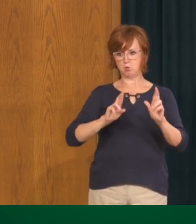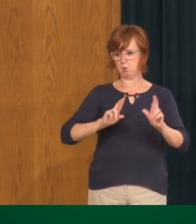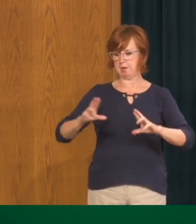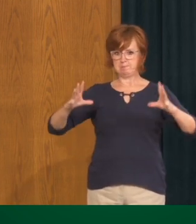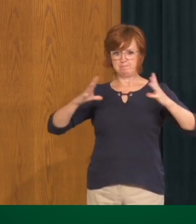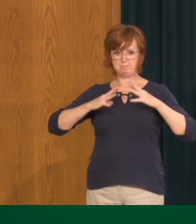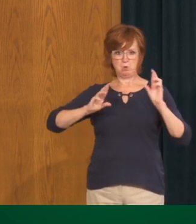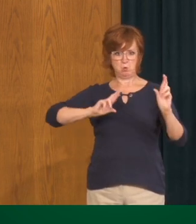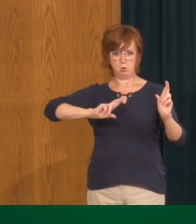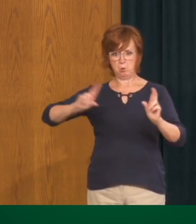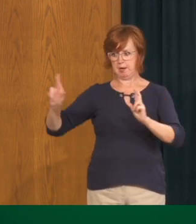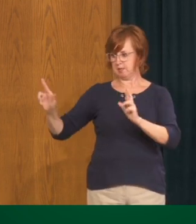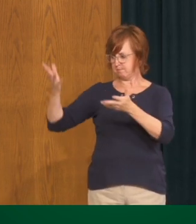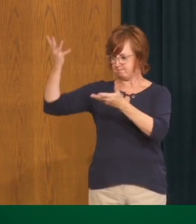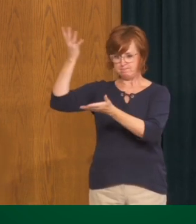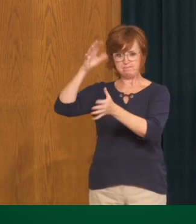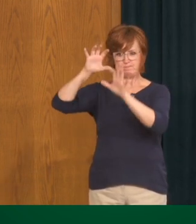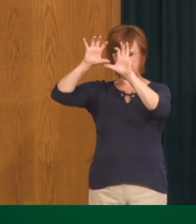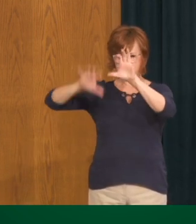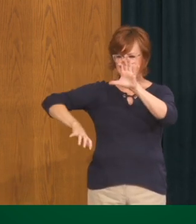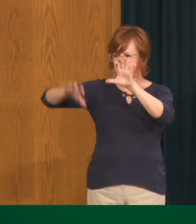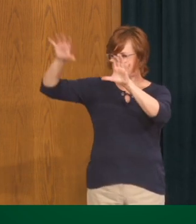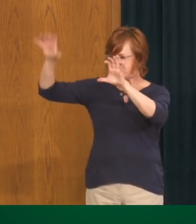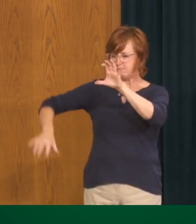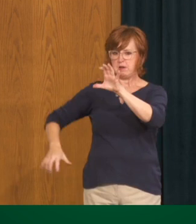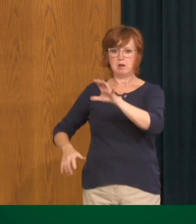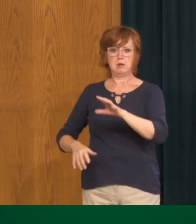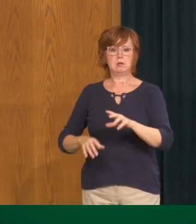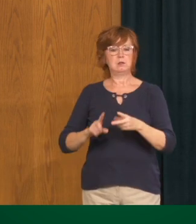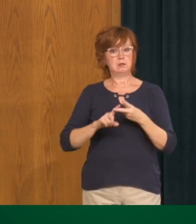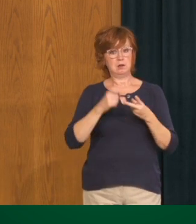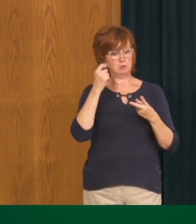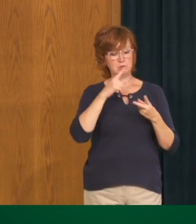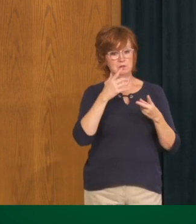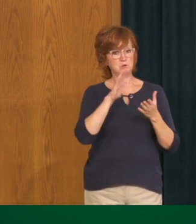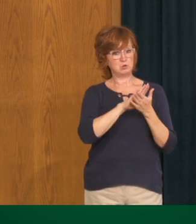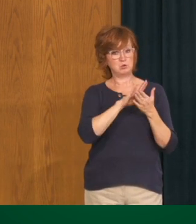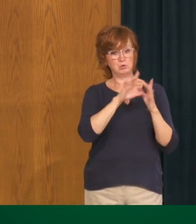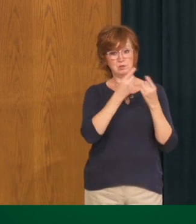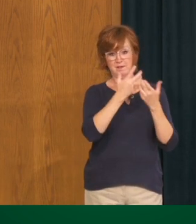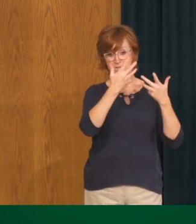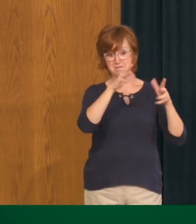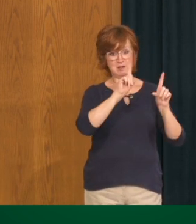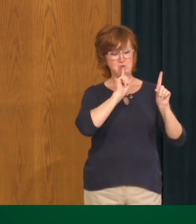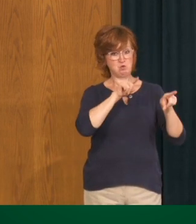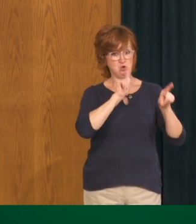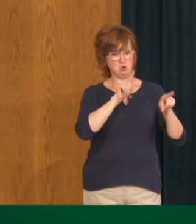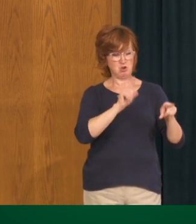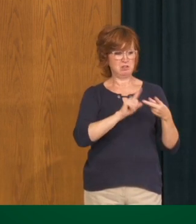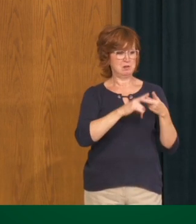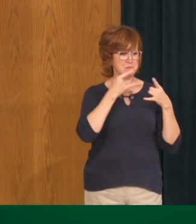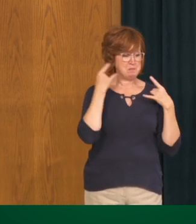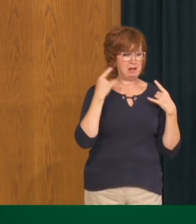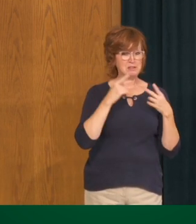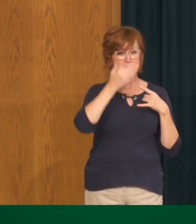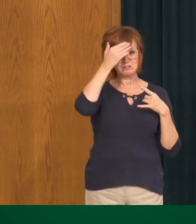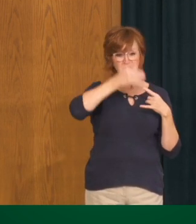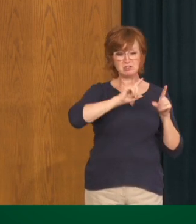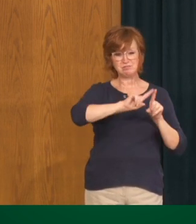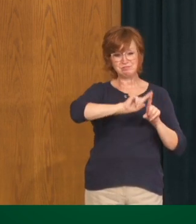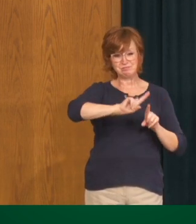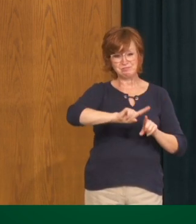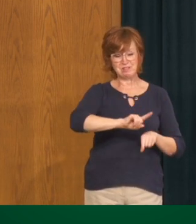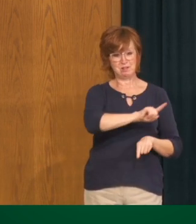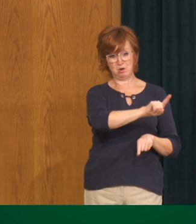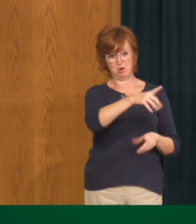so that they had them. We know that school divisions have been sourcing their own PPE and masks and shields and the like,